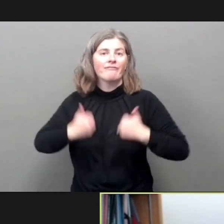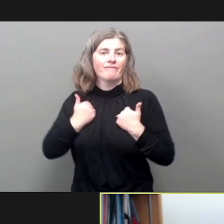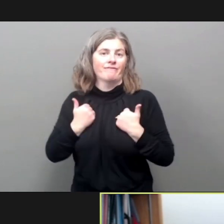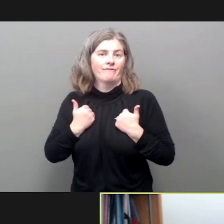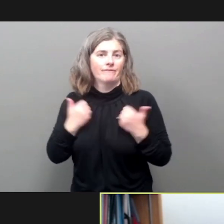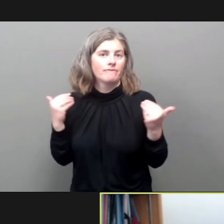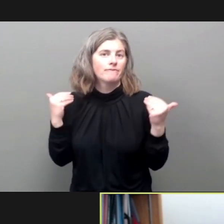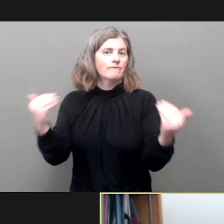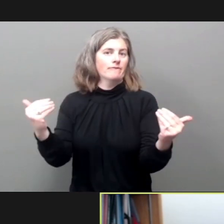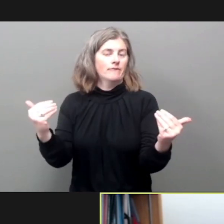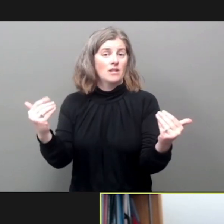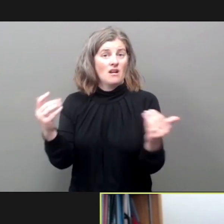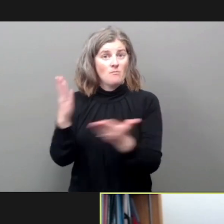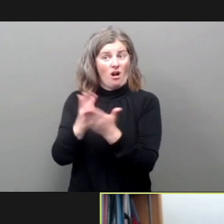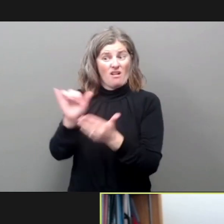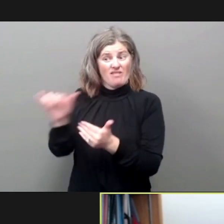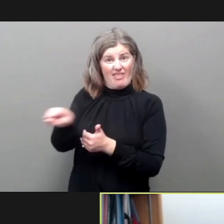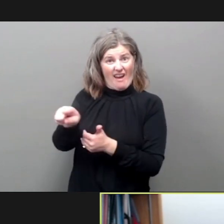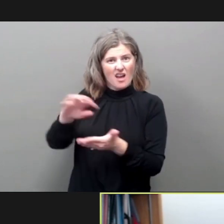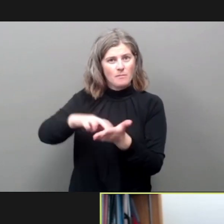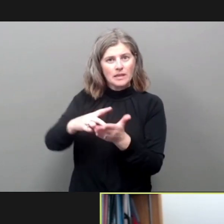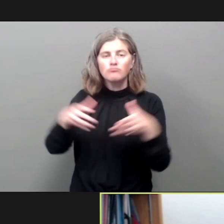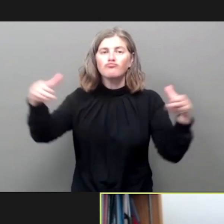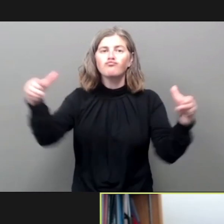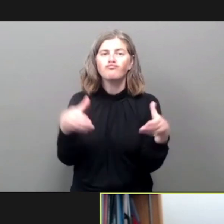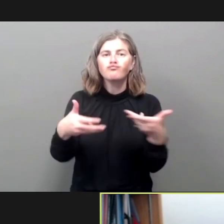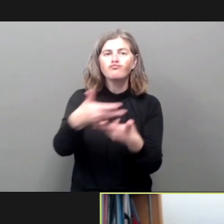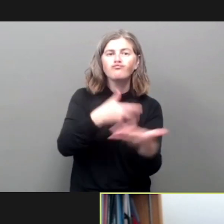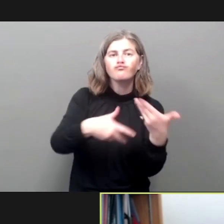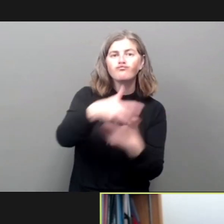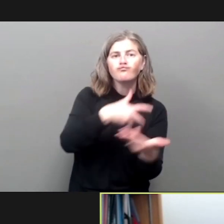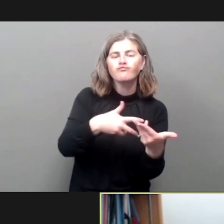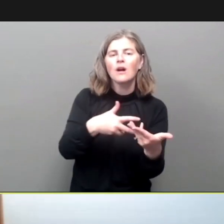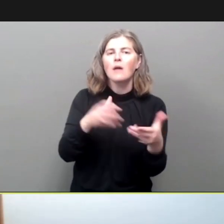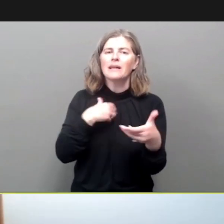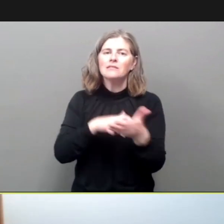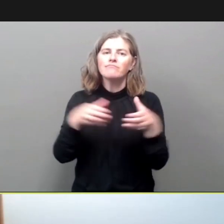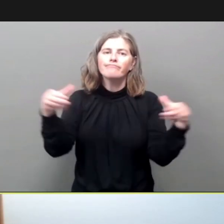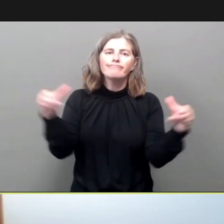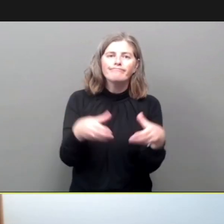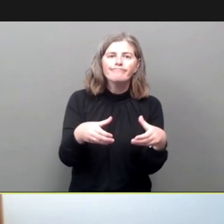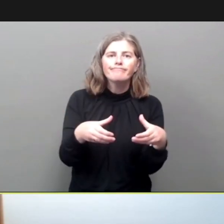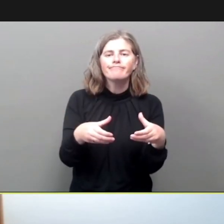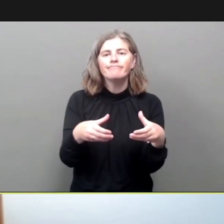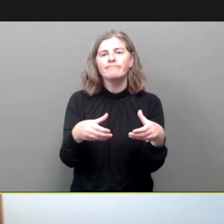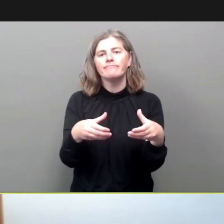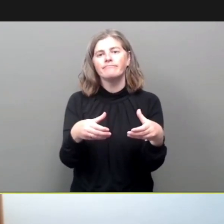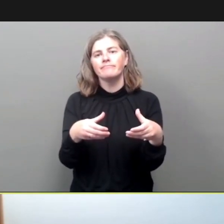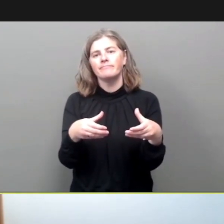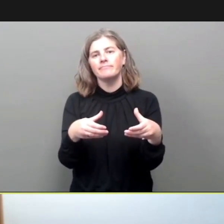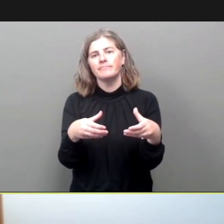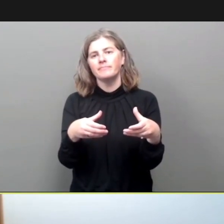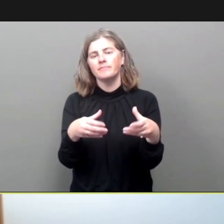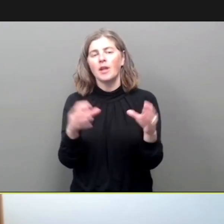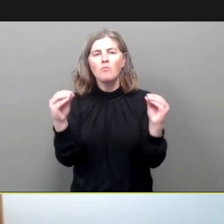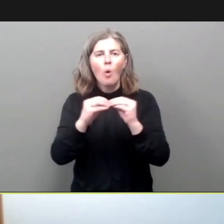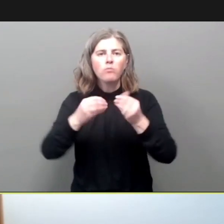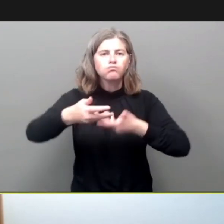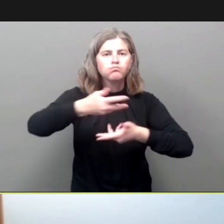And part of that means getting together. And so there are gatherings and a lot